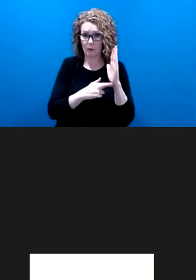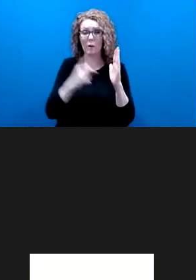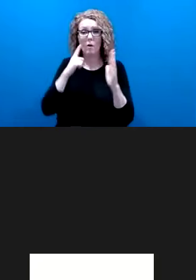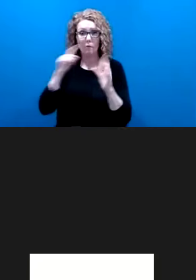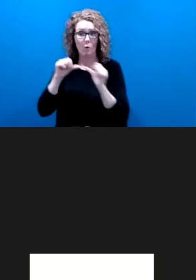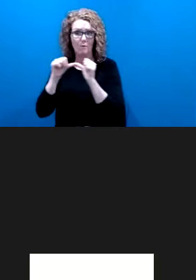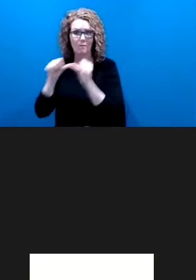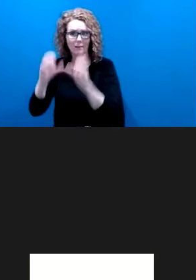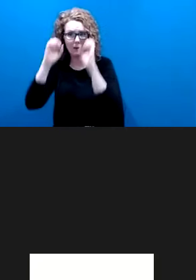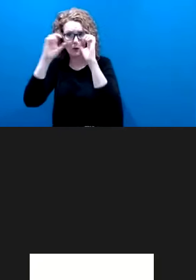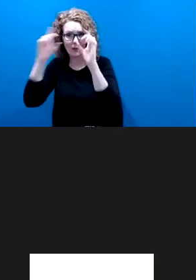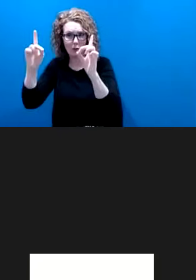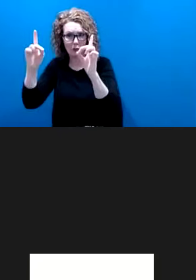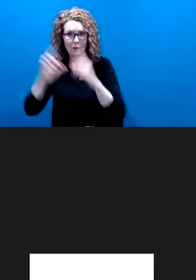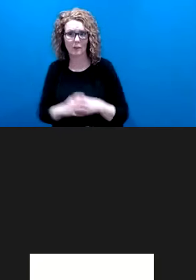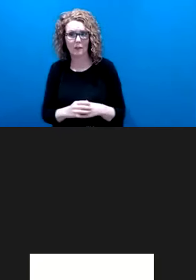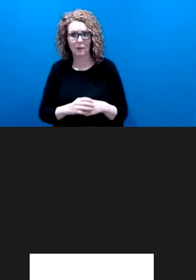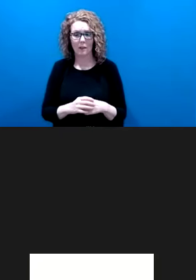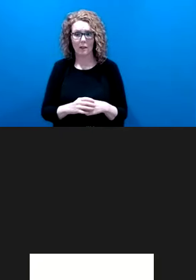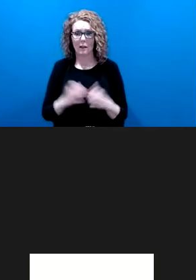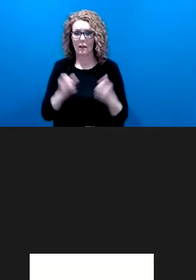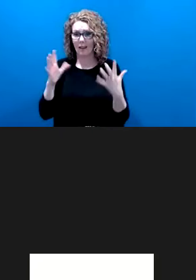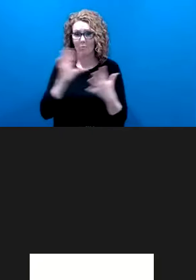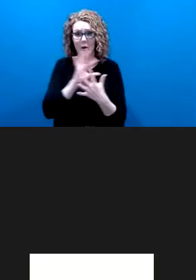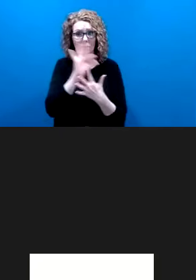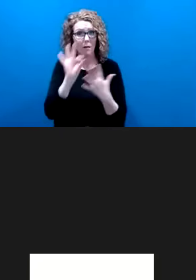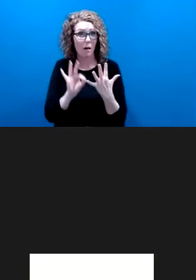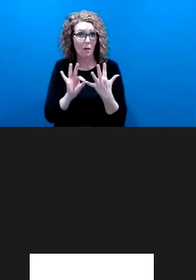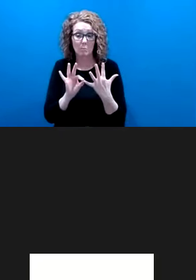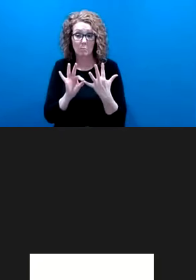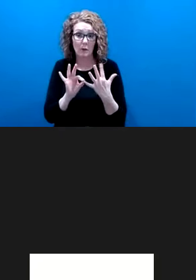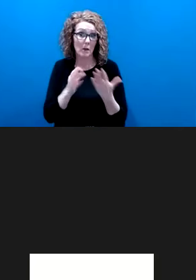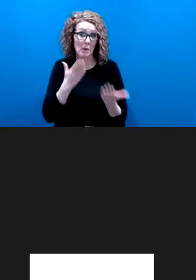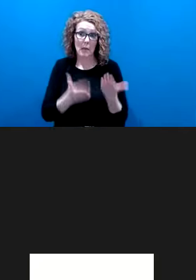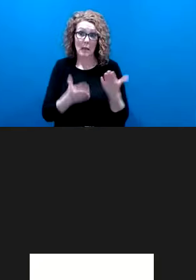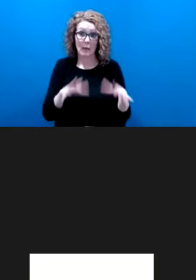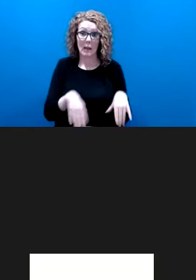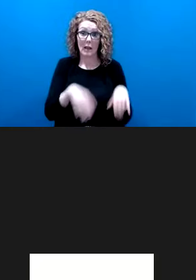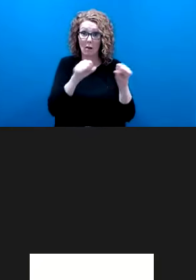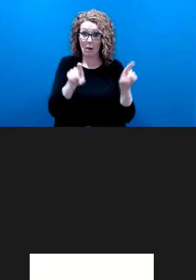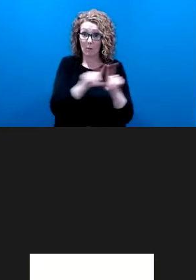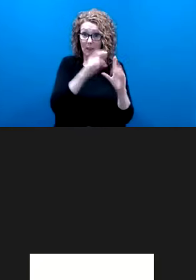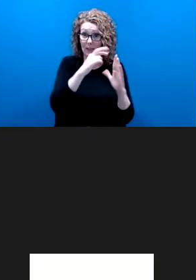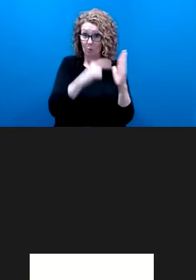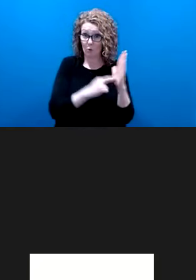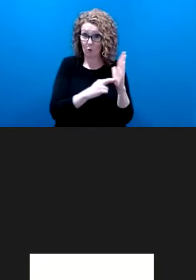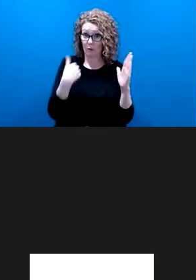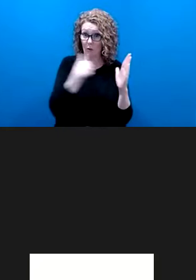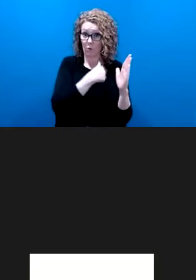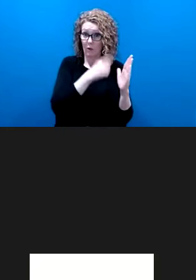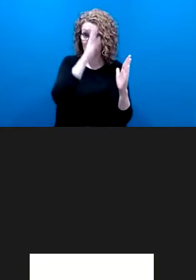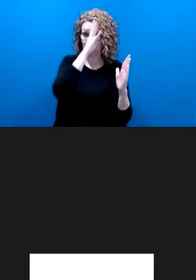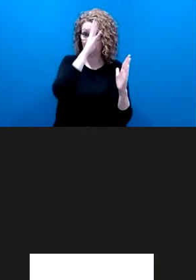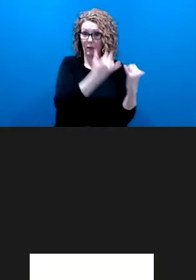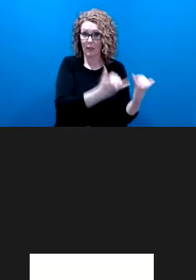continuing education. They have multiple options. Maybe they adopt the same rules that we developed today. They go